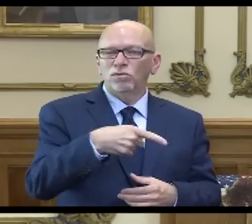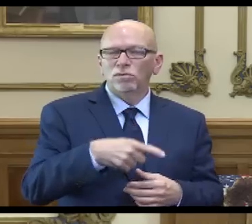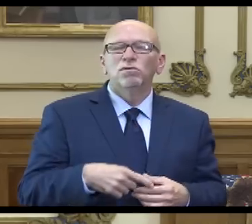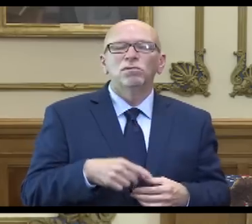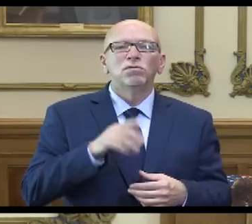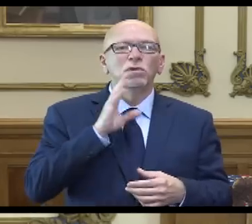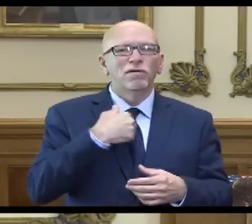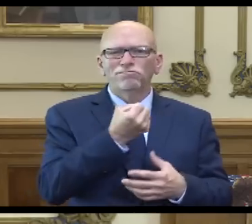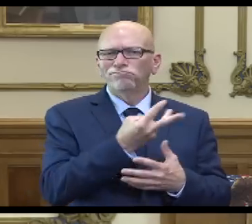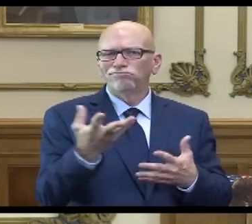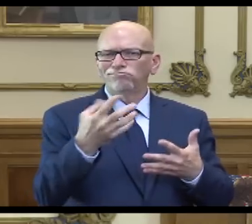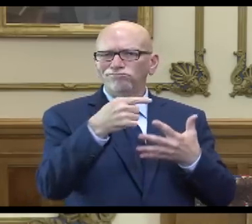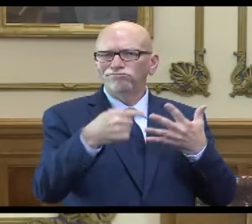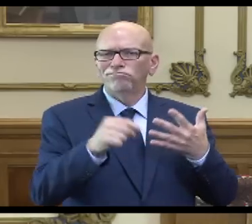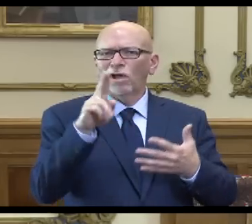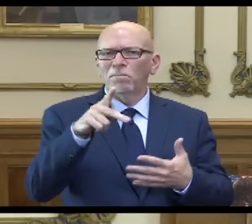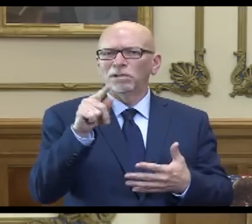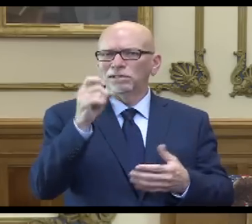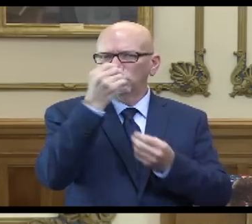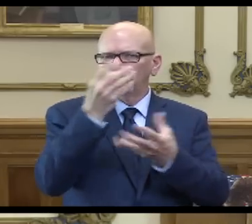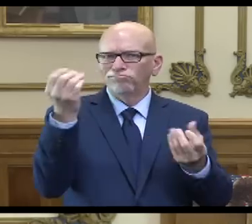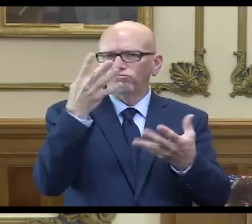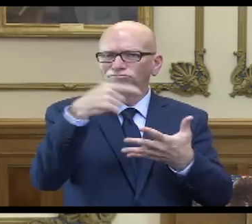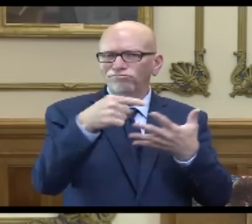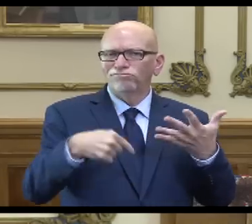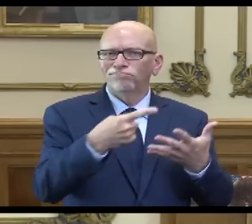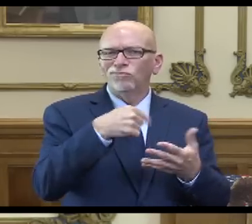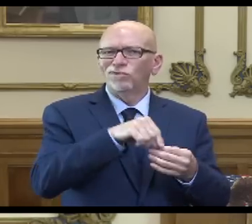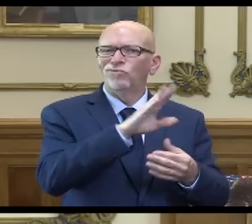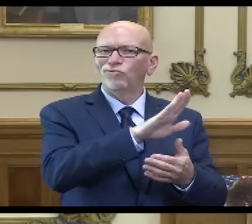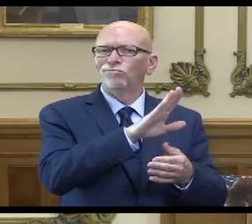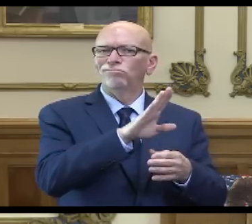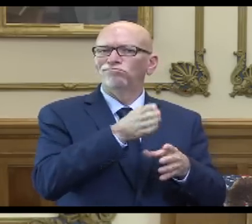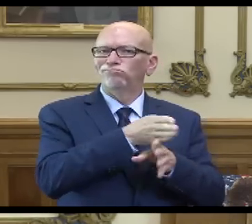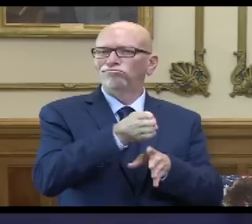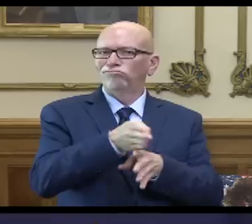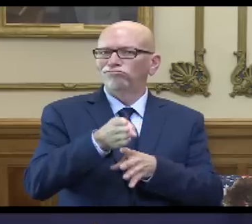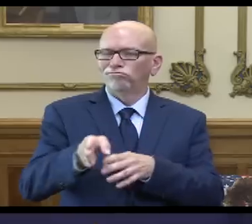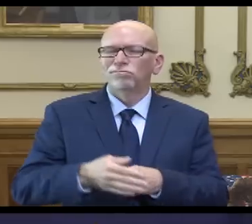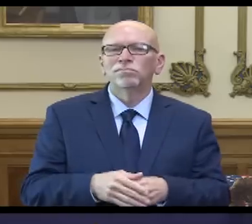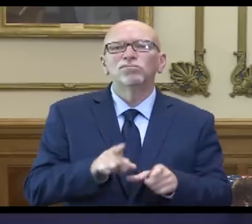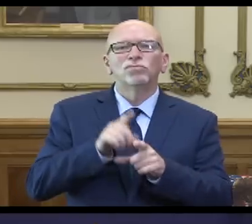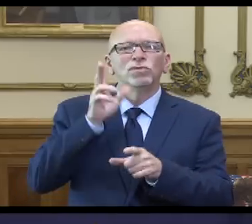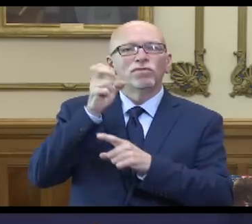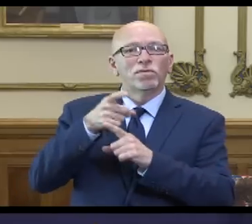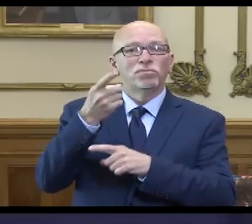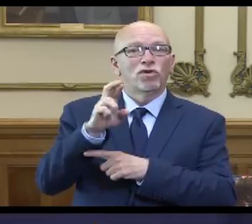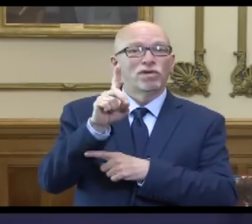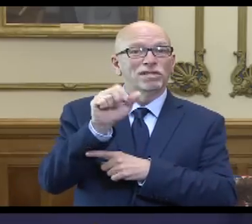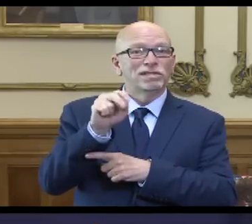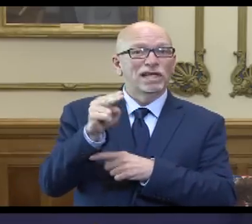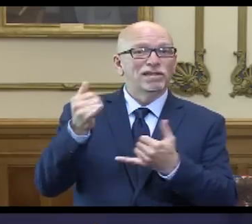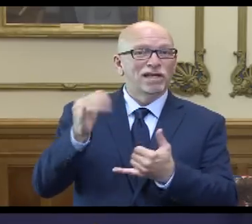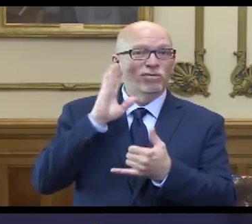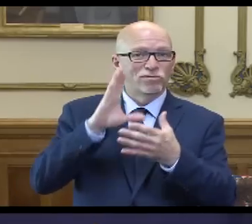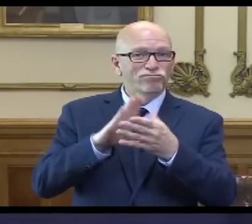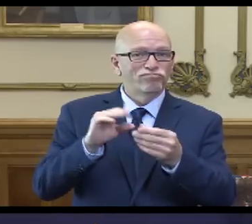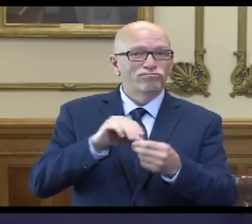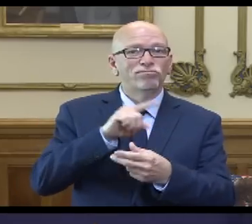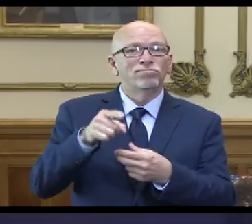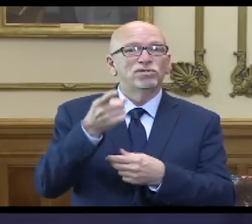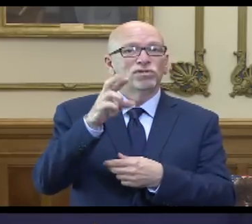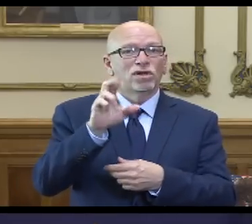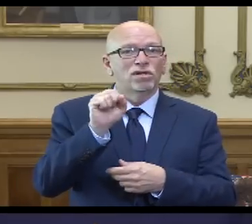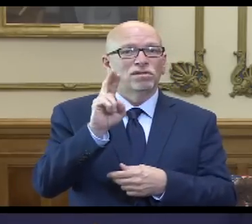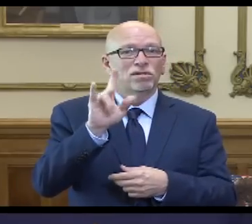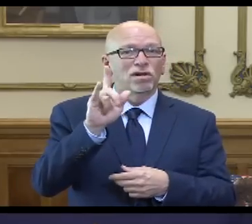for multiple updates in your house of business, so to speak. We'll also hear from Dr. Dan today, and we'll hear from Dr.